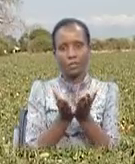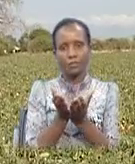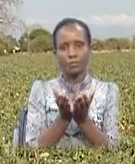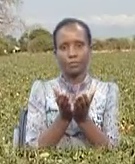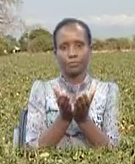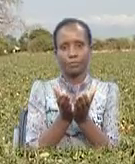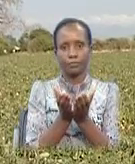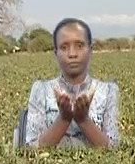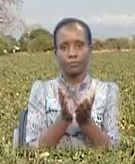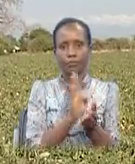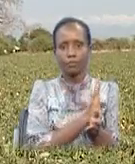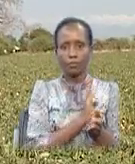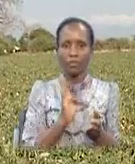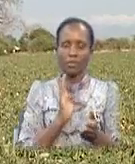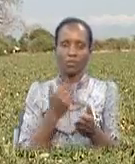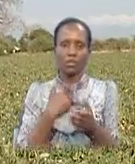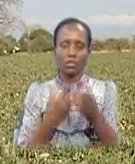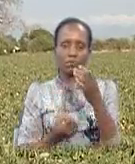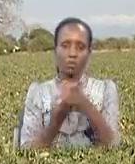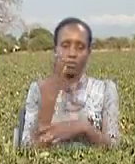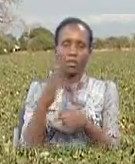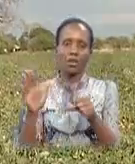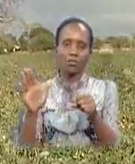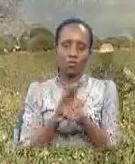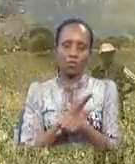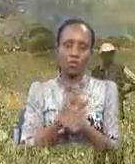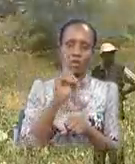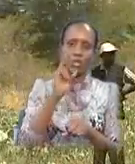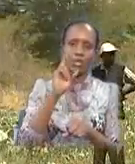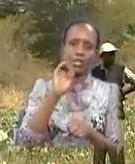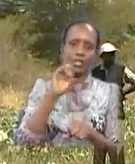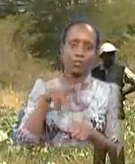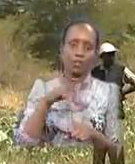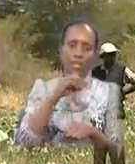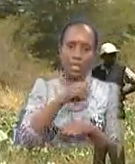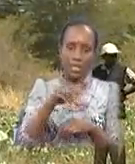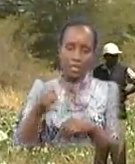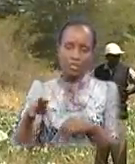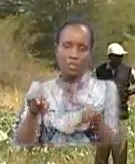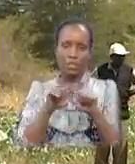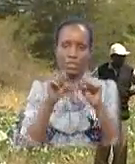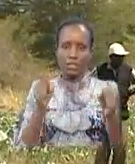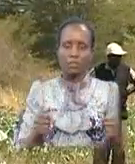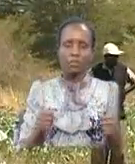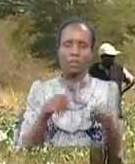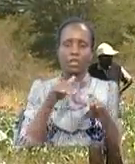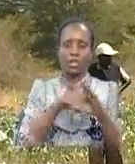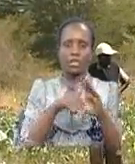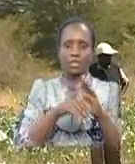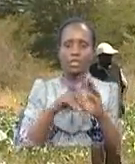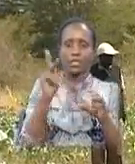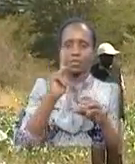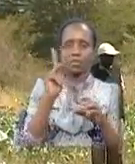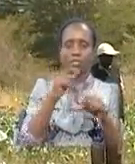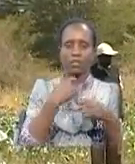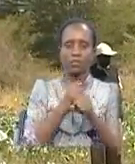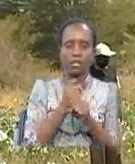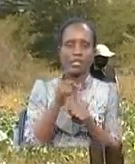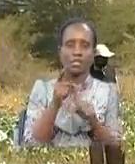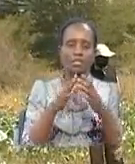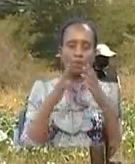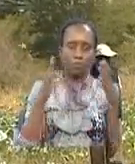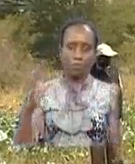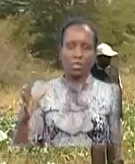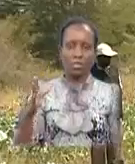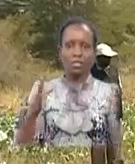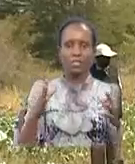board has installed a complete drip irrigation system for 800 acres in Kibwezi, making the scheme the largest drip irrigation